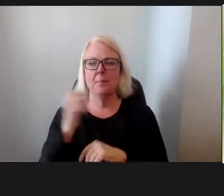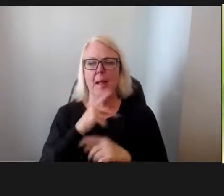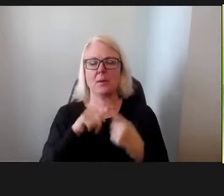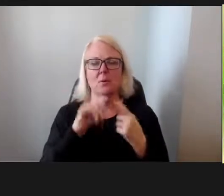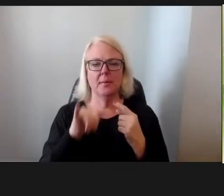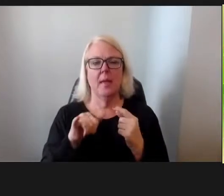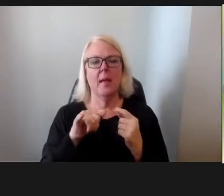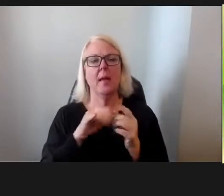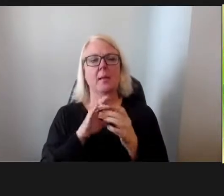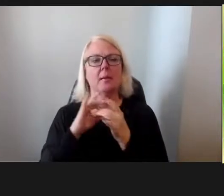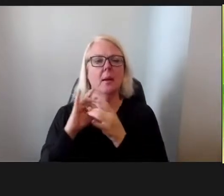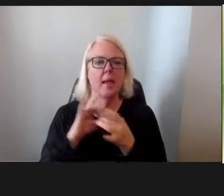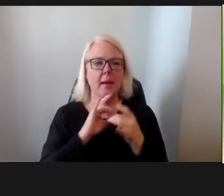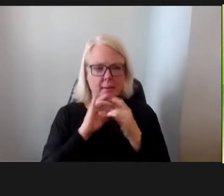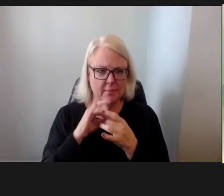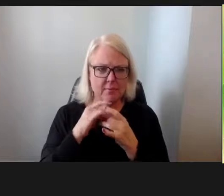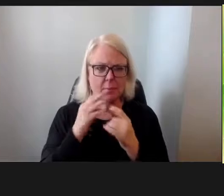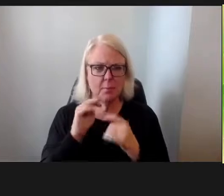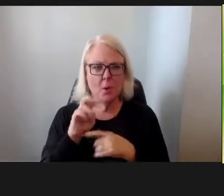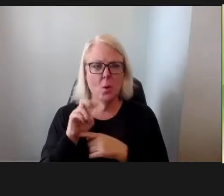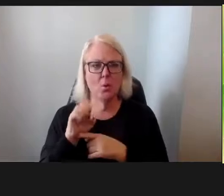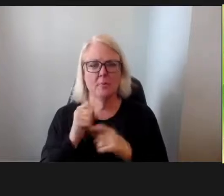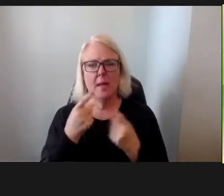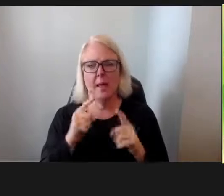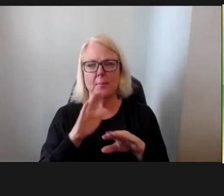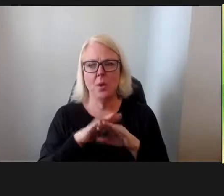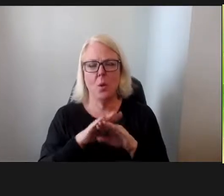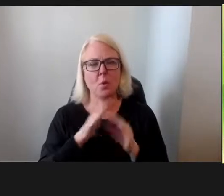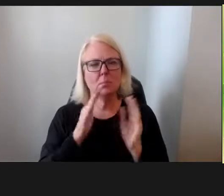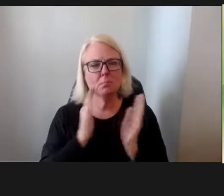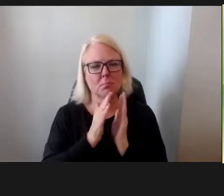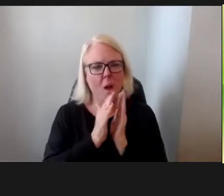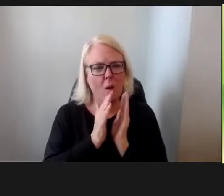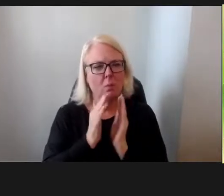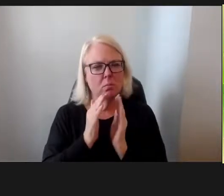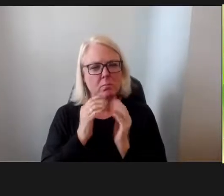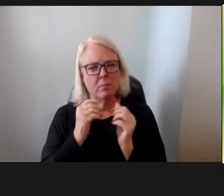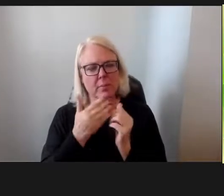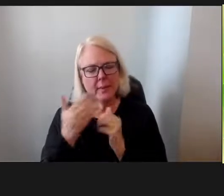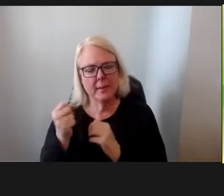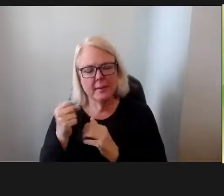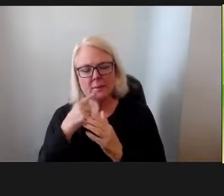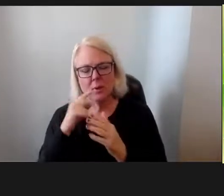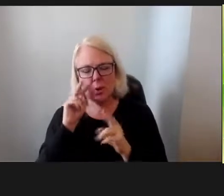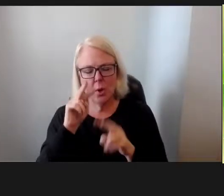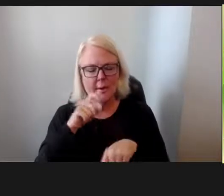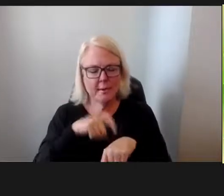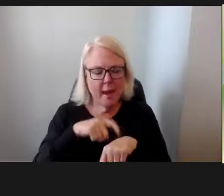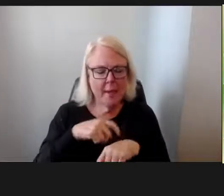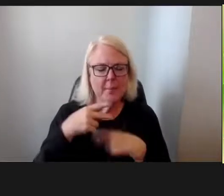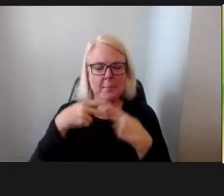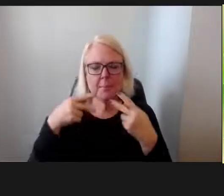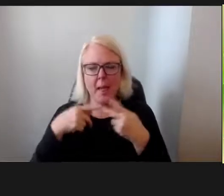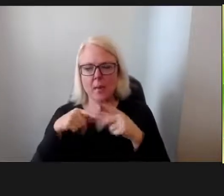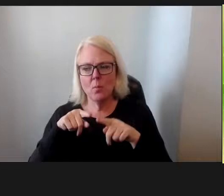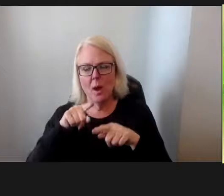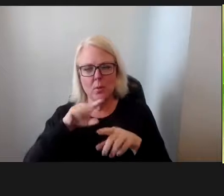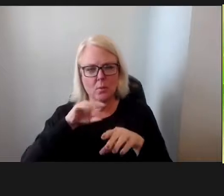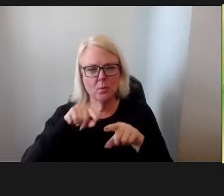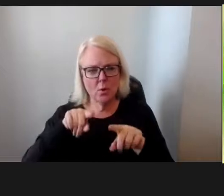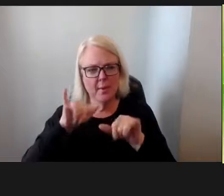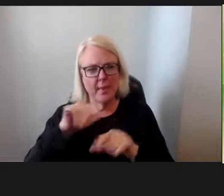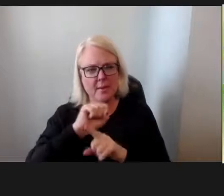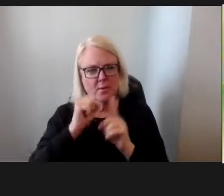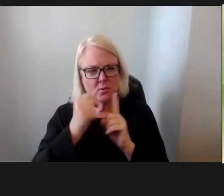of collective moves, sometimes happening on small scales, is to look at the times and places you're in a particular situation and